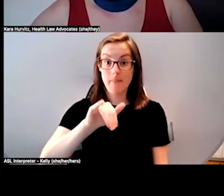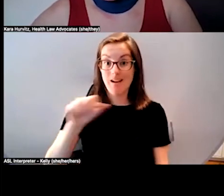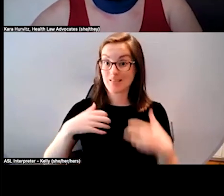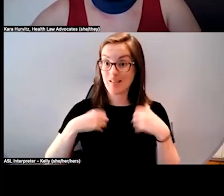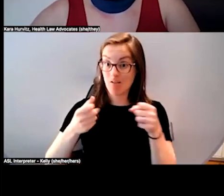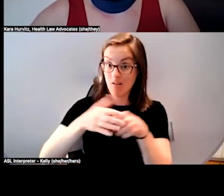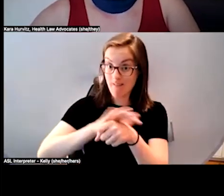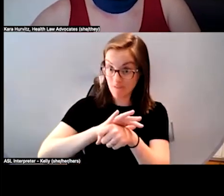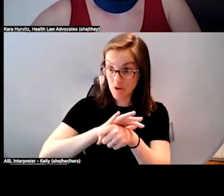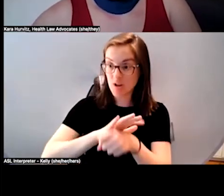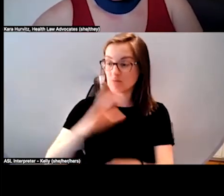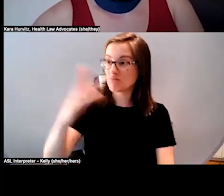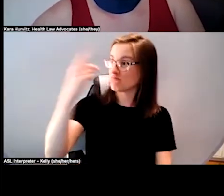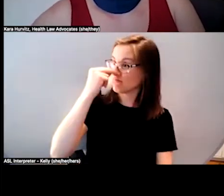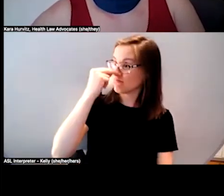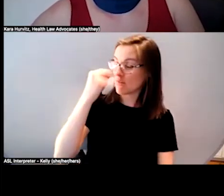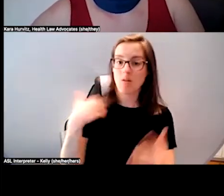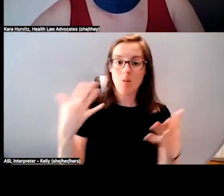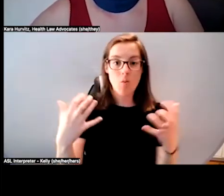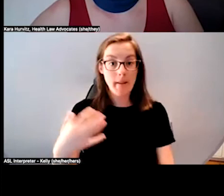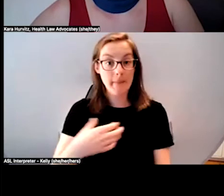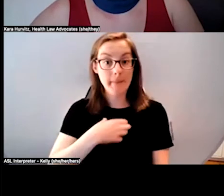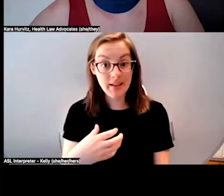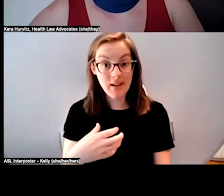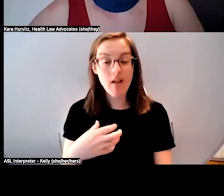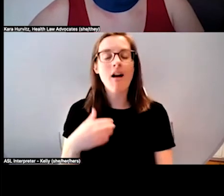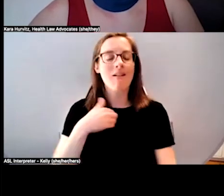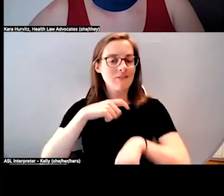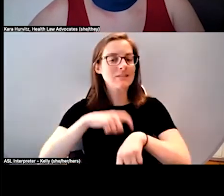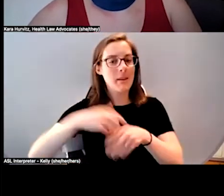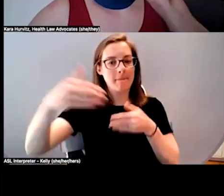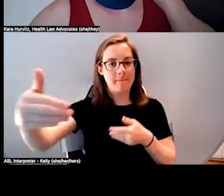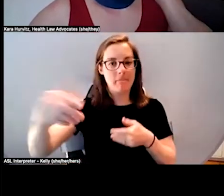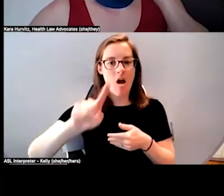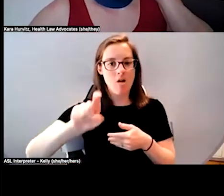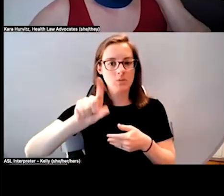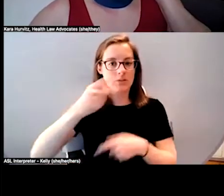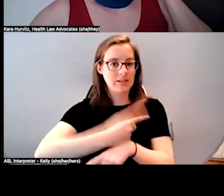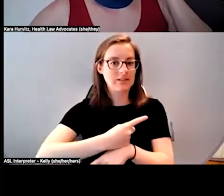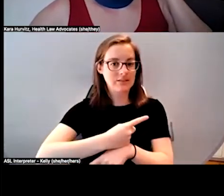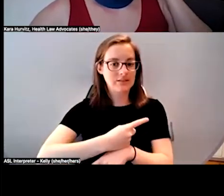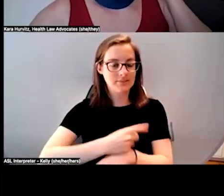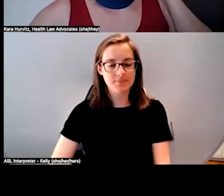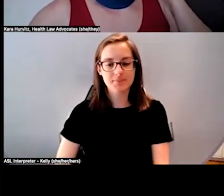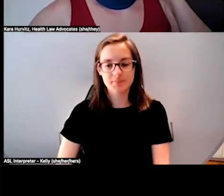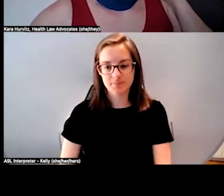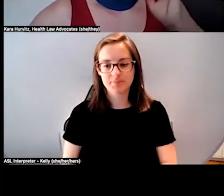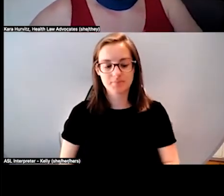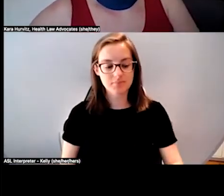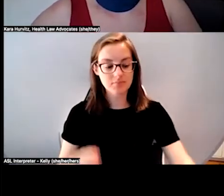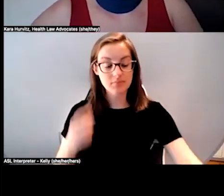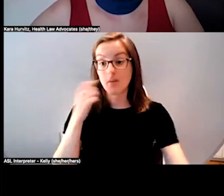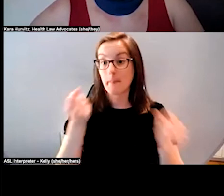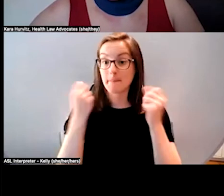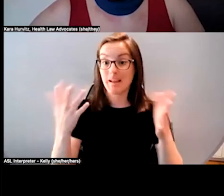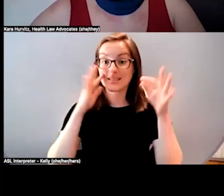120 days to file that appeal. And for many types of decision, there will be an internal appeal for managed